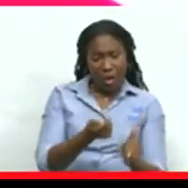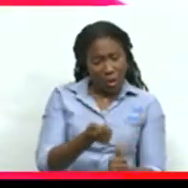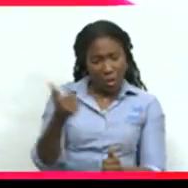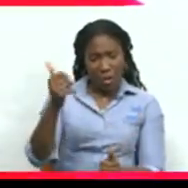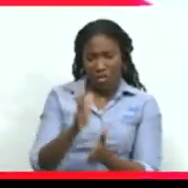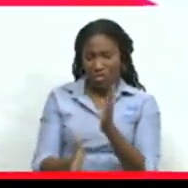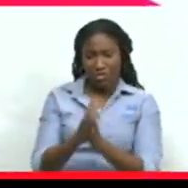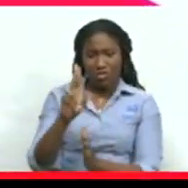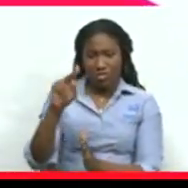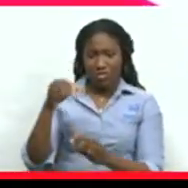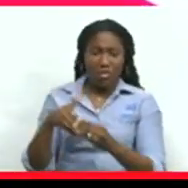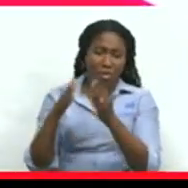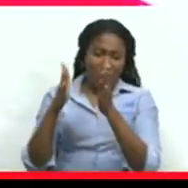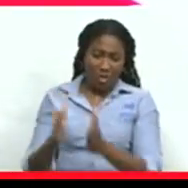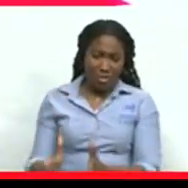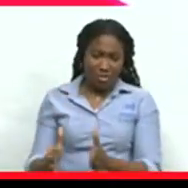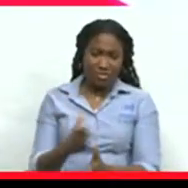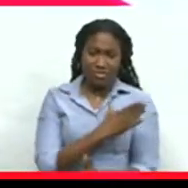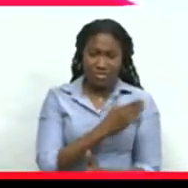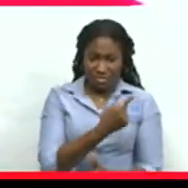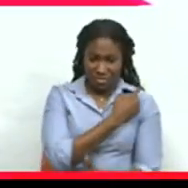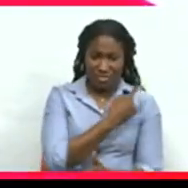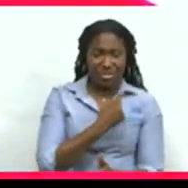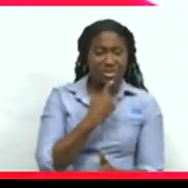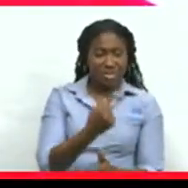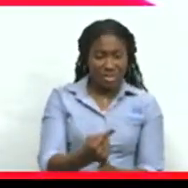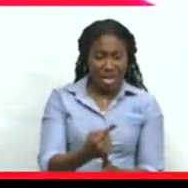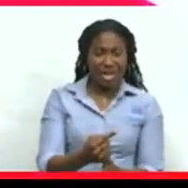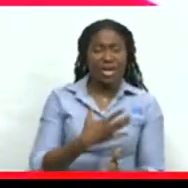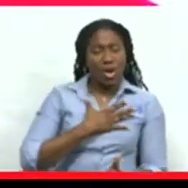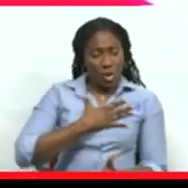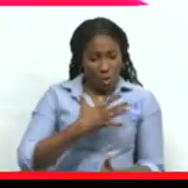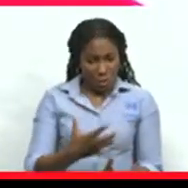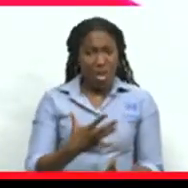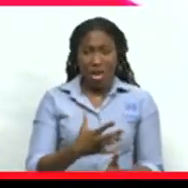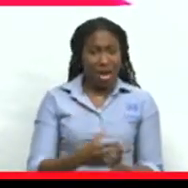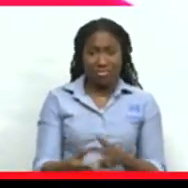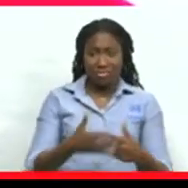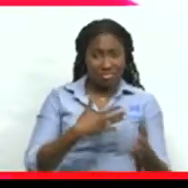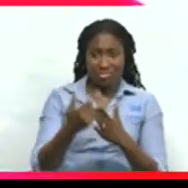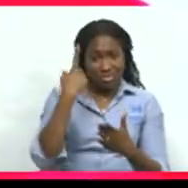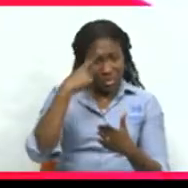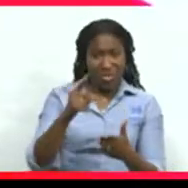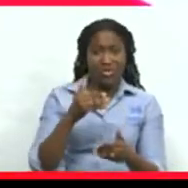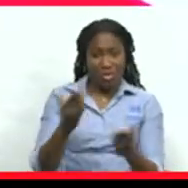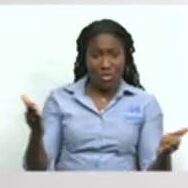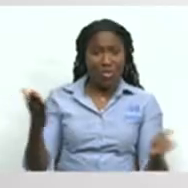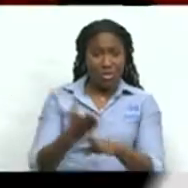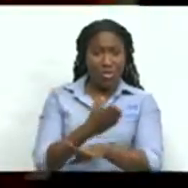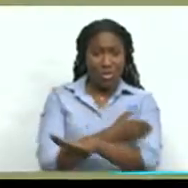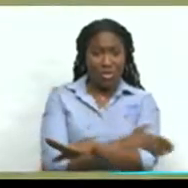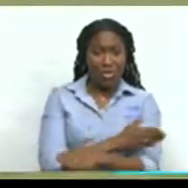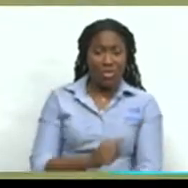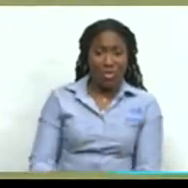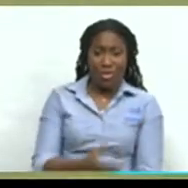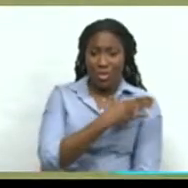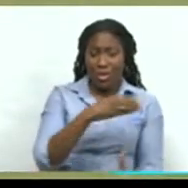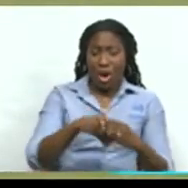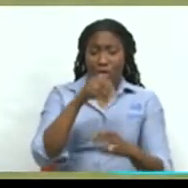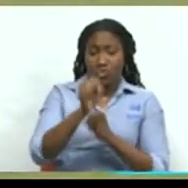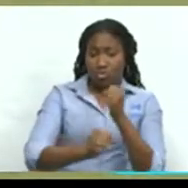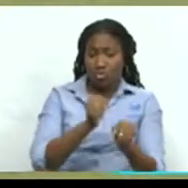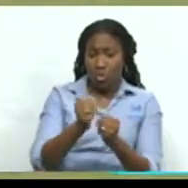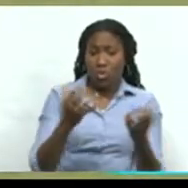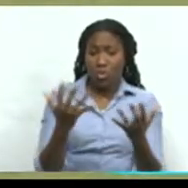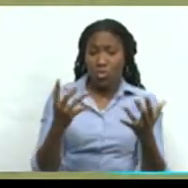the party's leadership. Dinesh Rambali says he's willing to risk it all for the greater good. Ahead in sport,